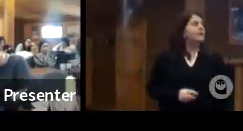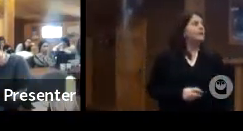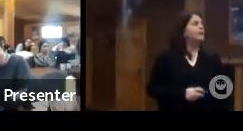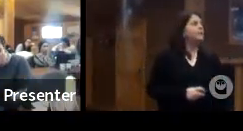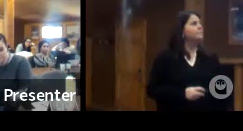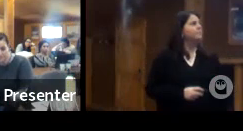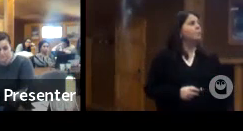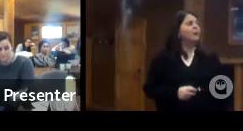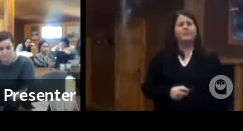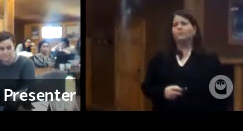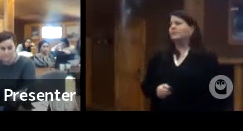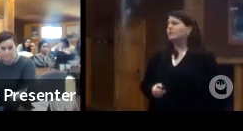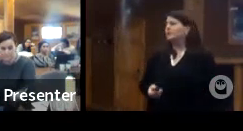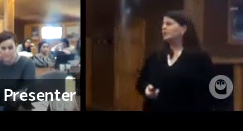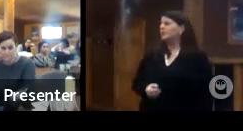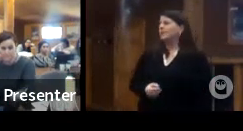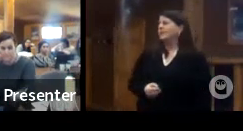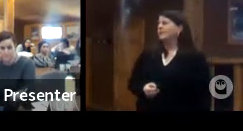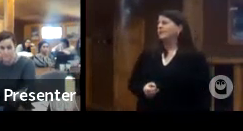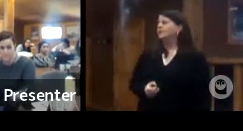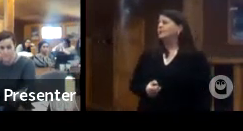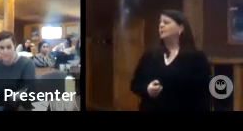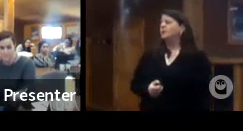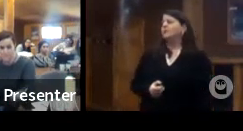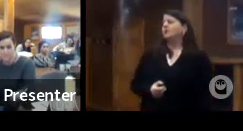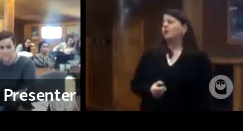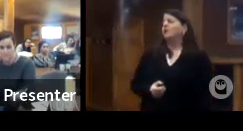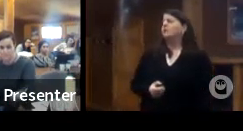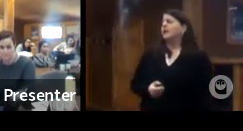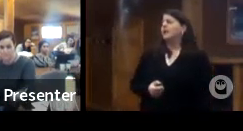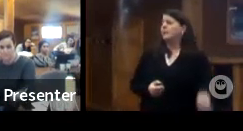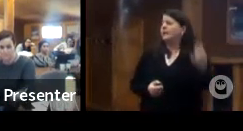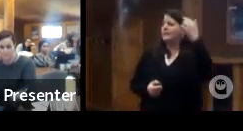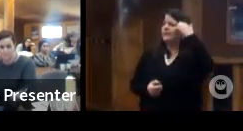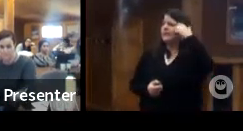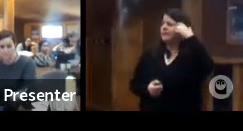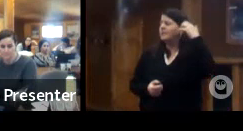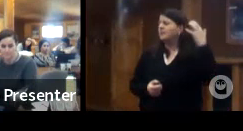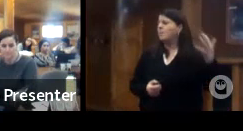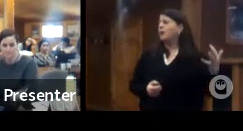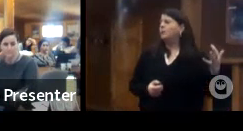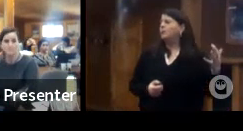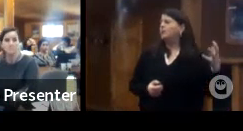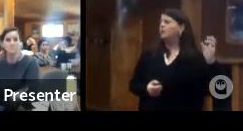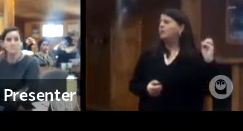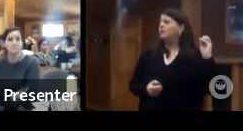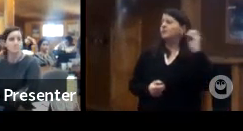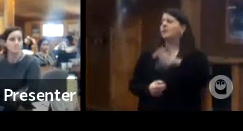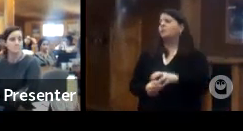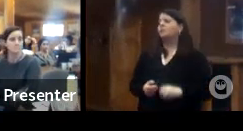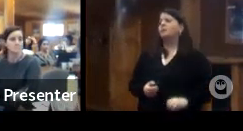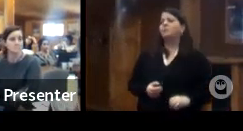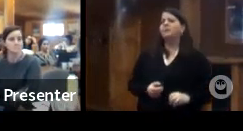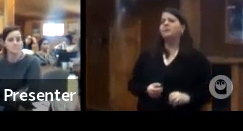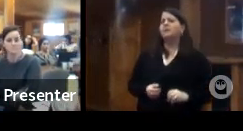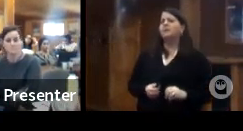know. No published research. You're doing research all the time and it's in here. It's not published. Your focus is